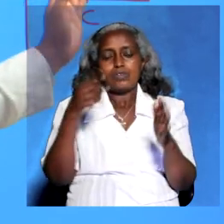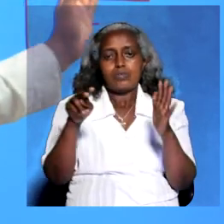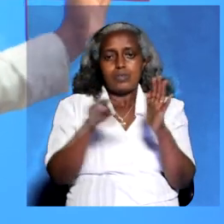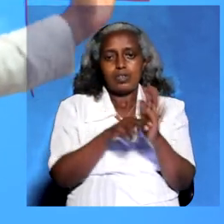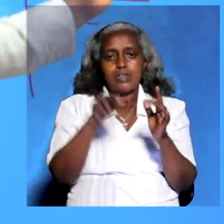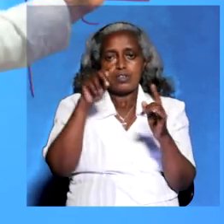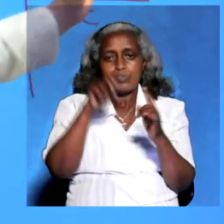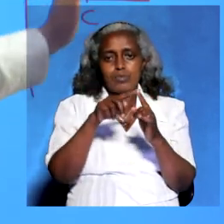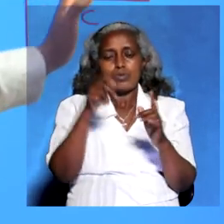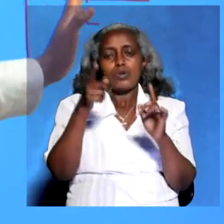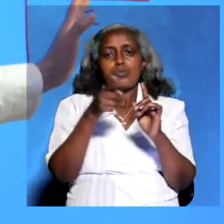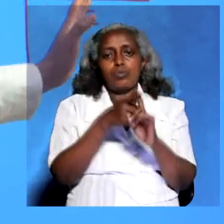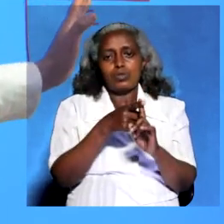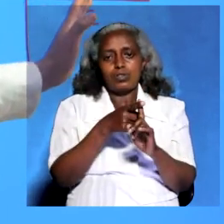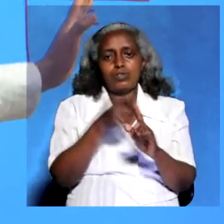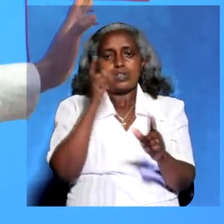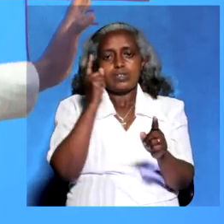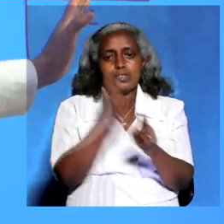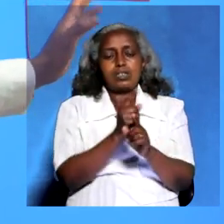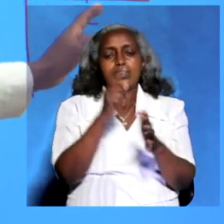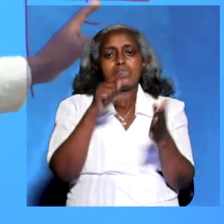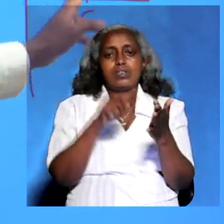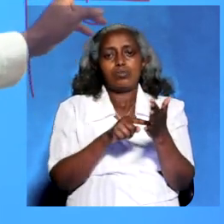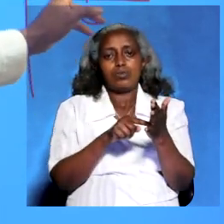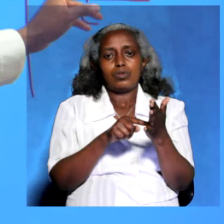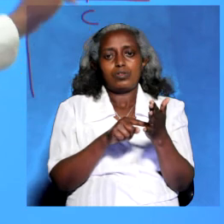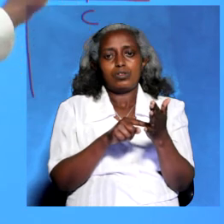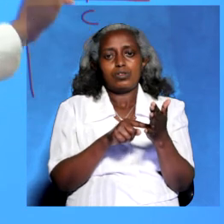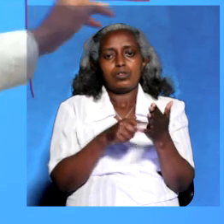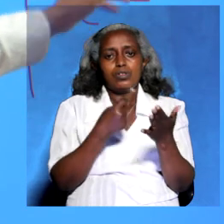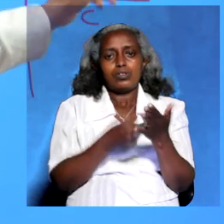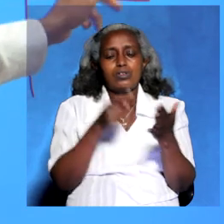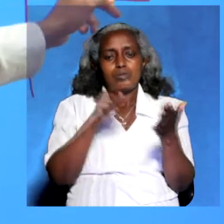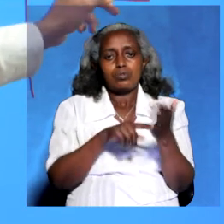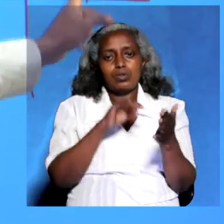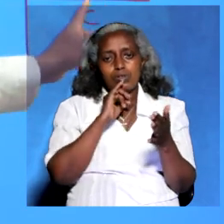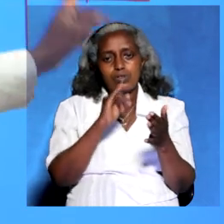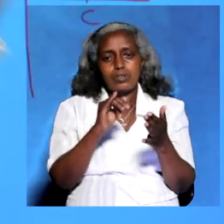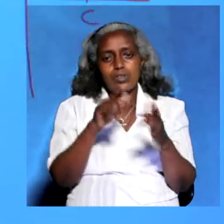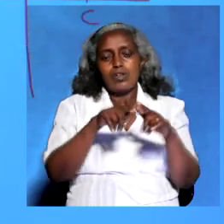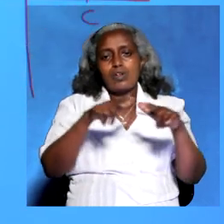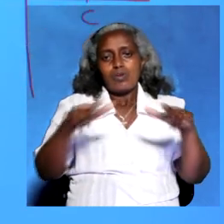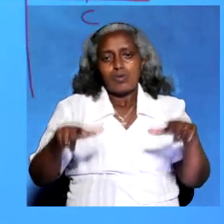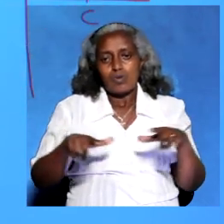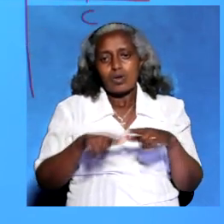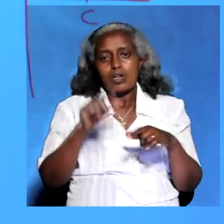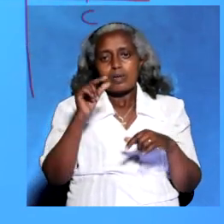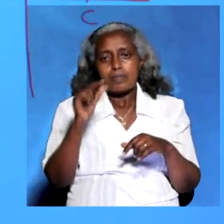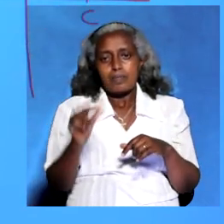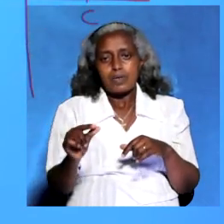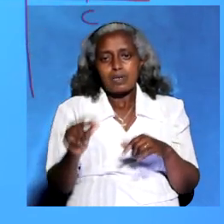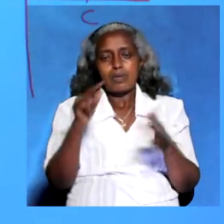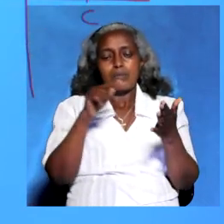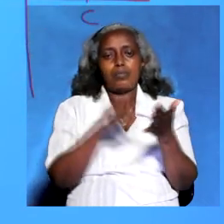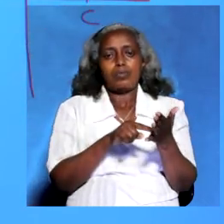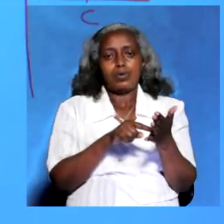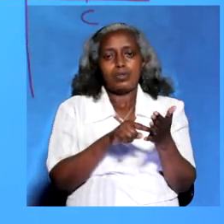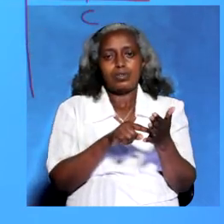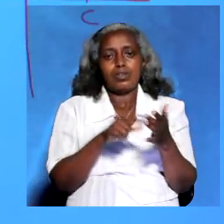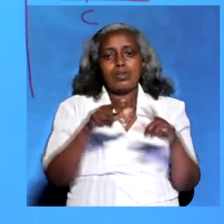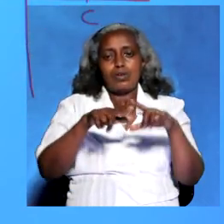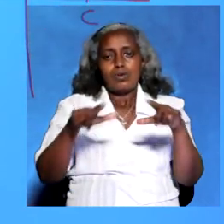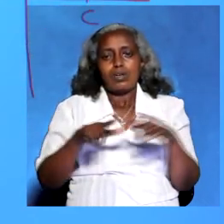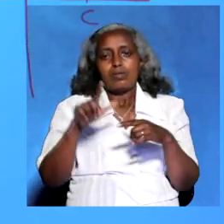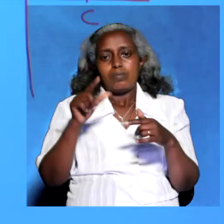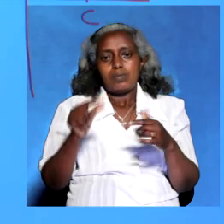to positive at the critical point, then this point, we call it this point local minimum point, local